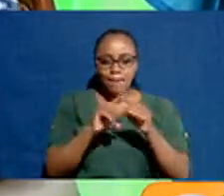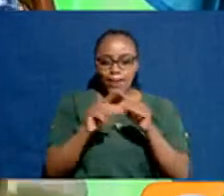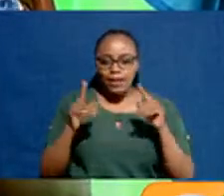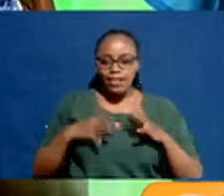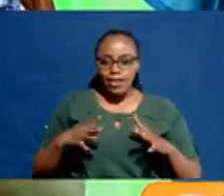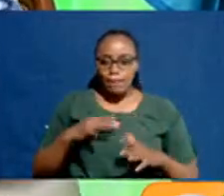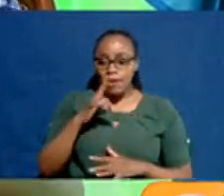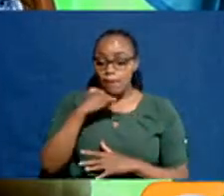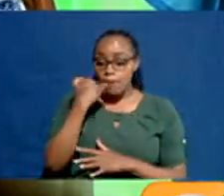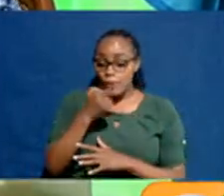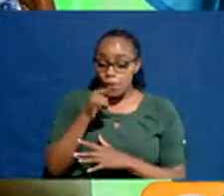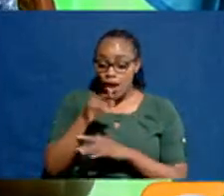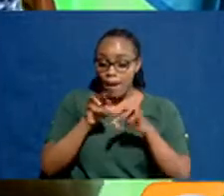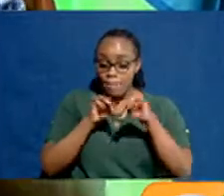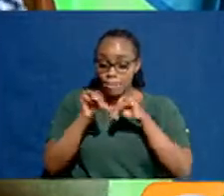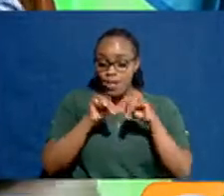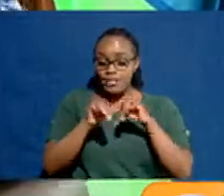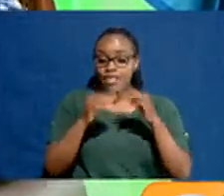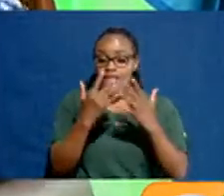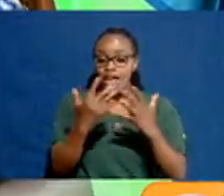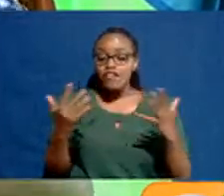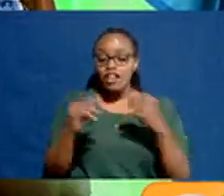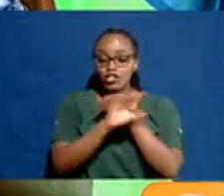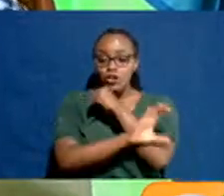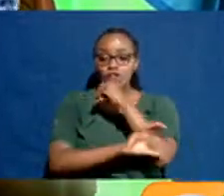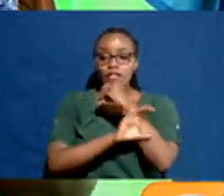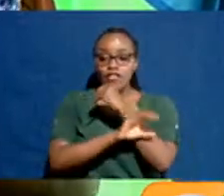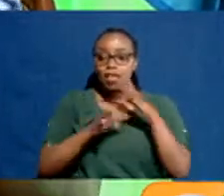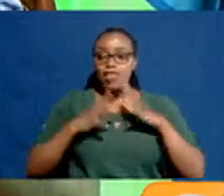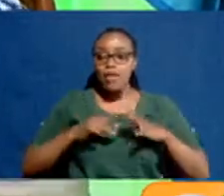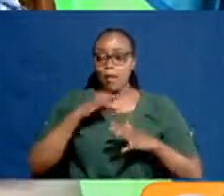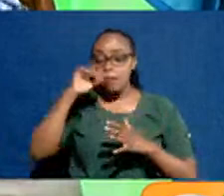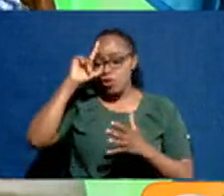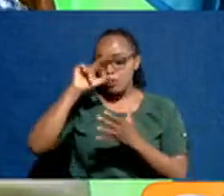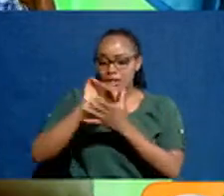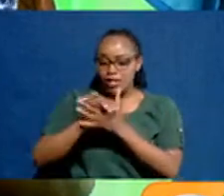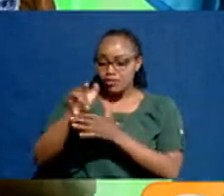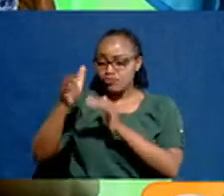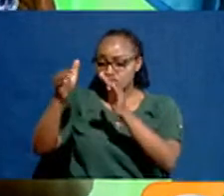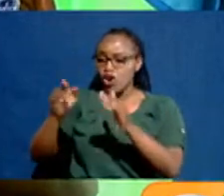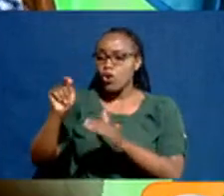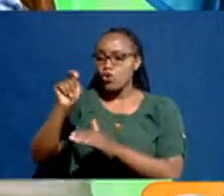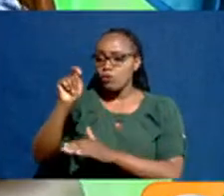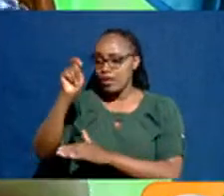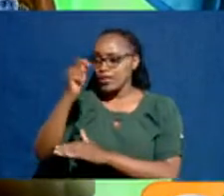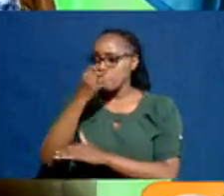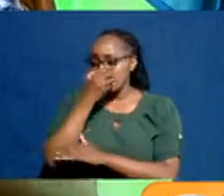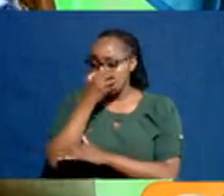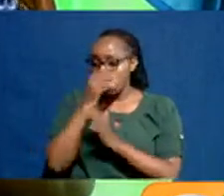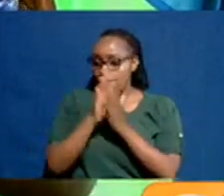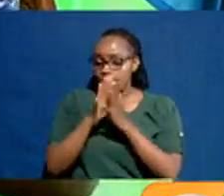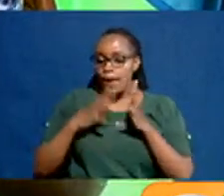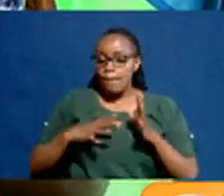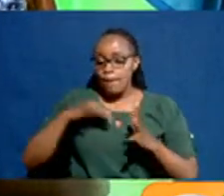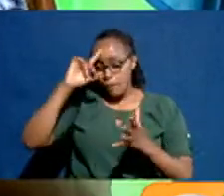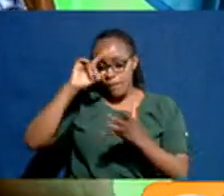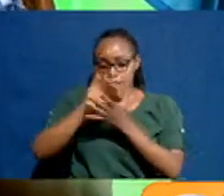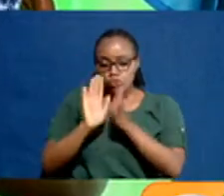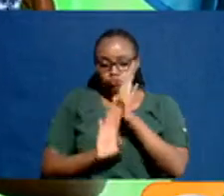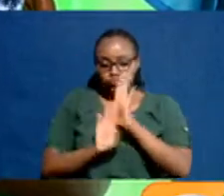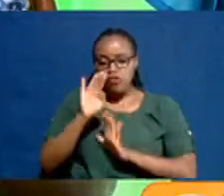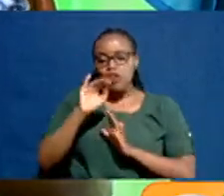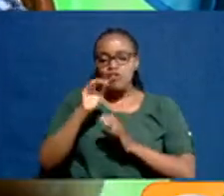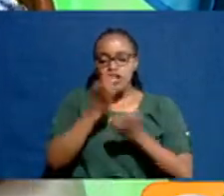him manage the affairs of this country are those who believe in him, are those who believe in the bottom-up